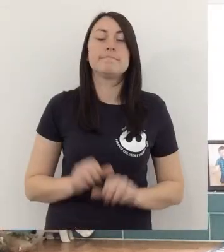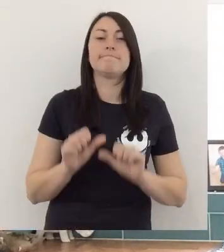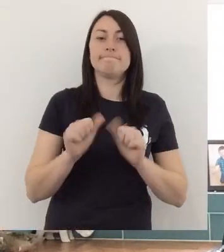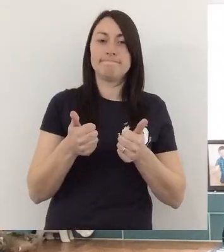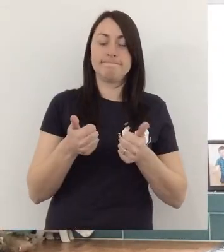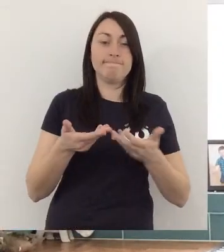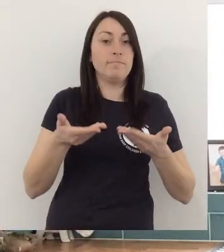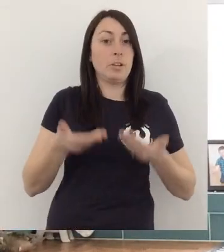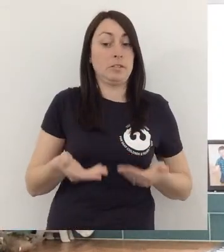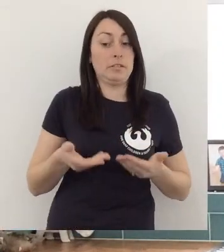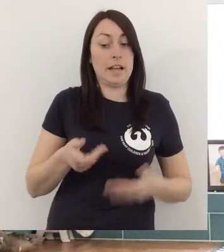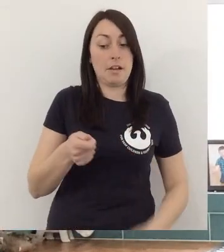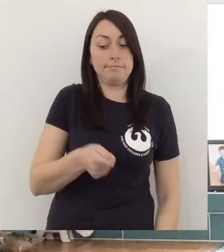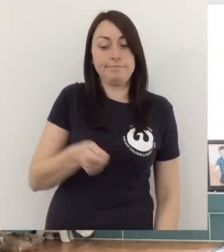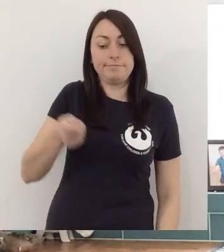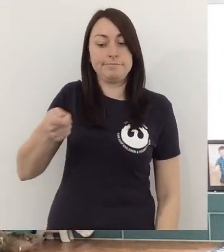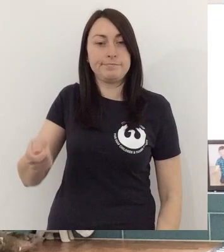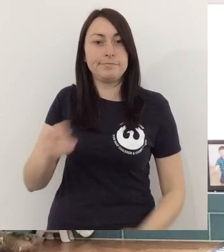Okay, so what we're going to do